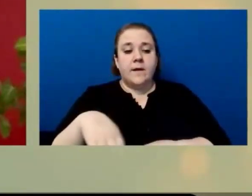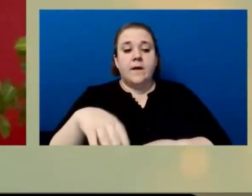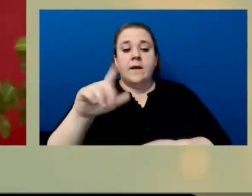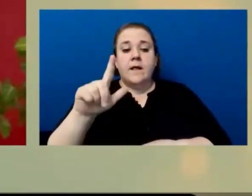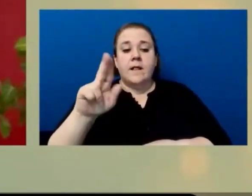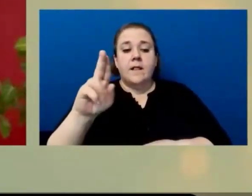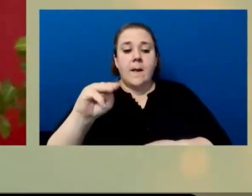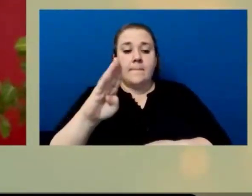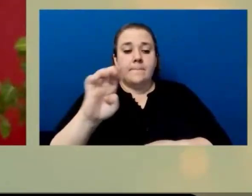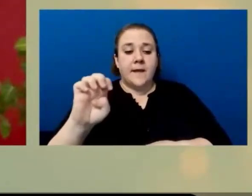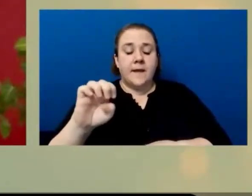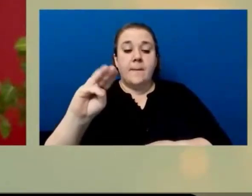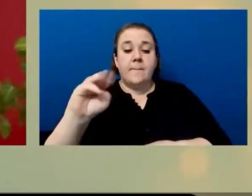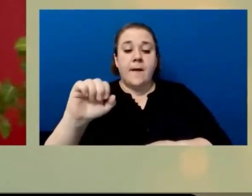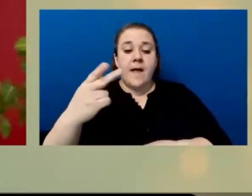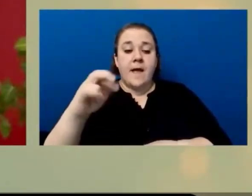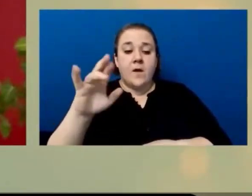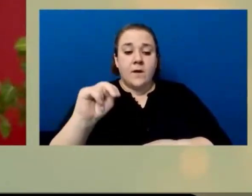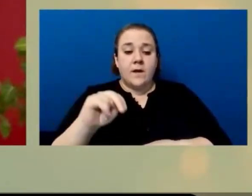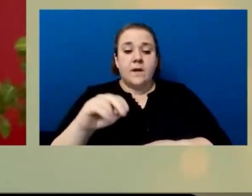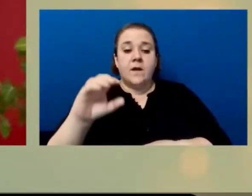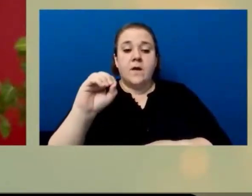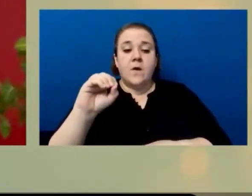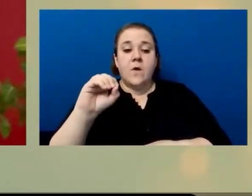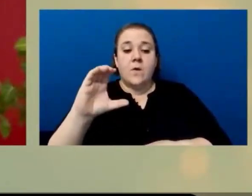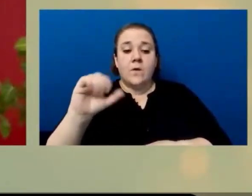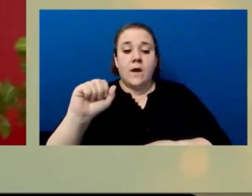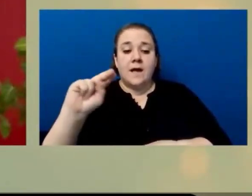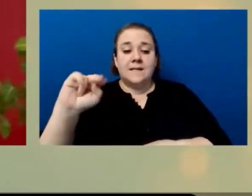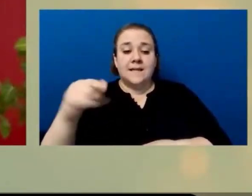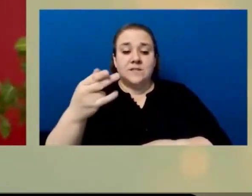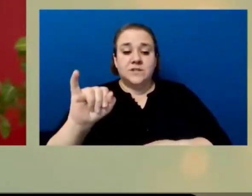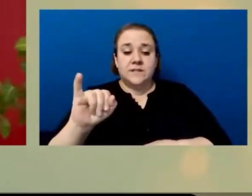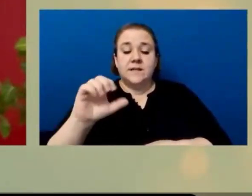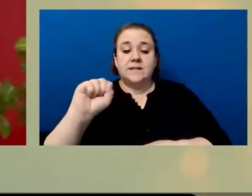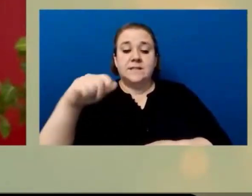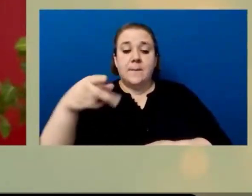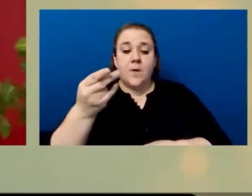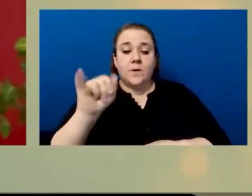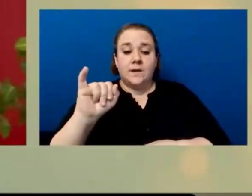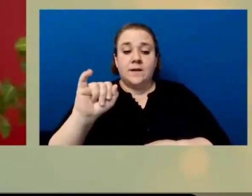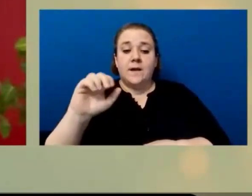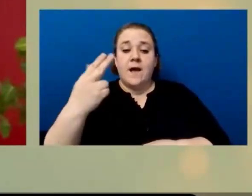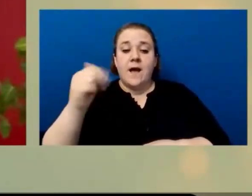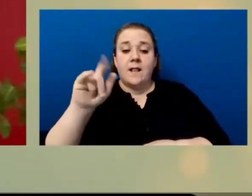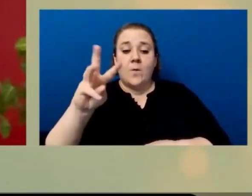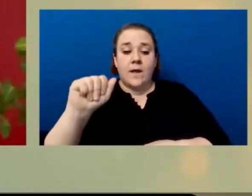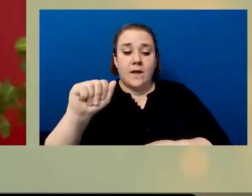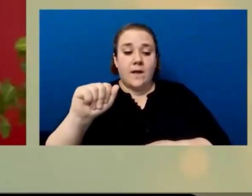generations by the Chirah, Catawba, Okanichi, Sasipaha, Kiowee, and Shikori